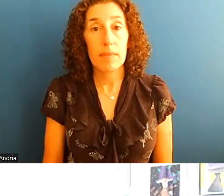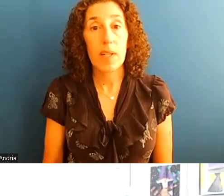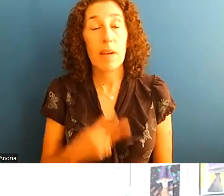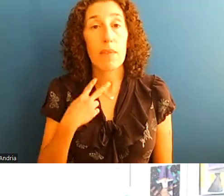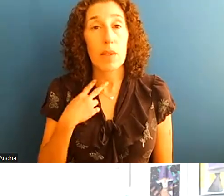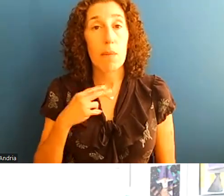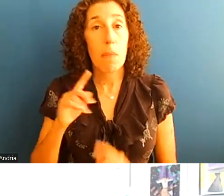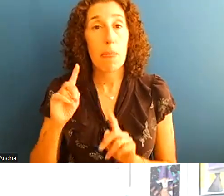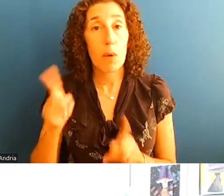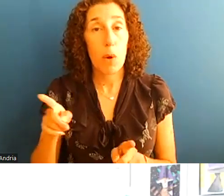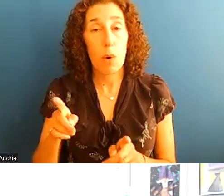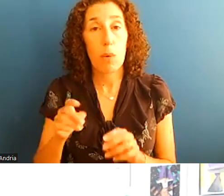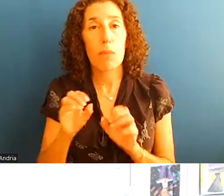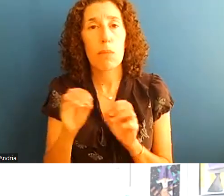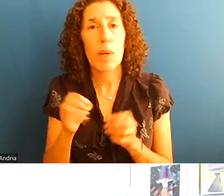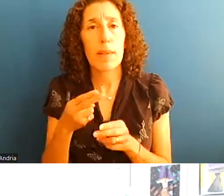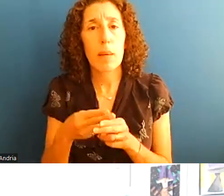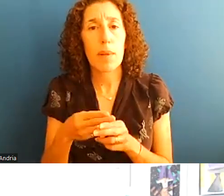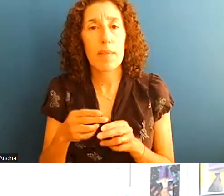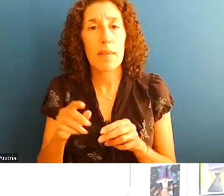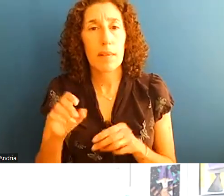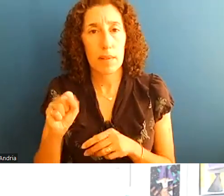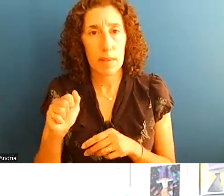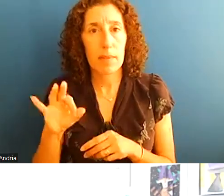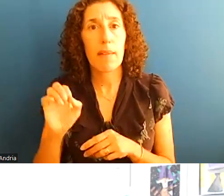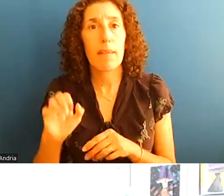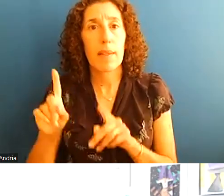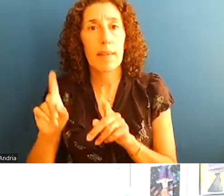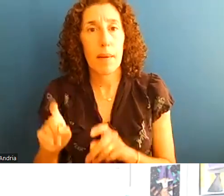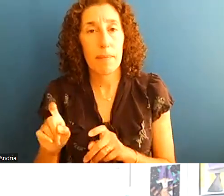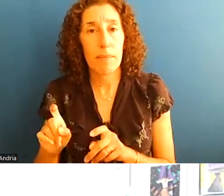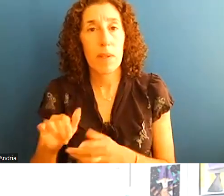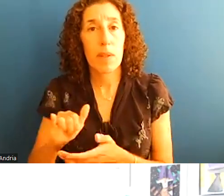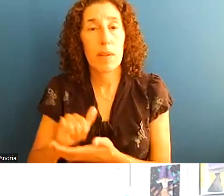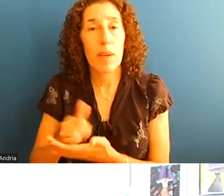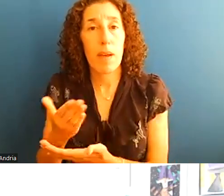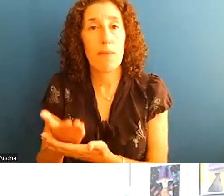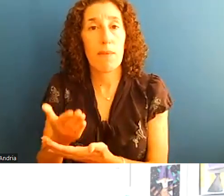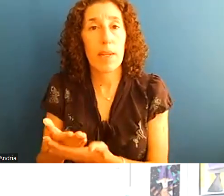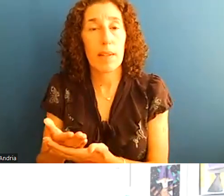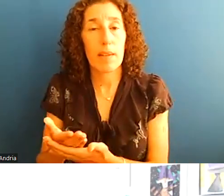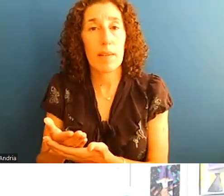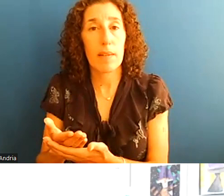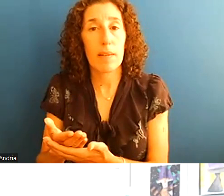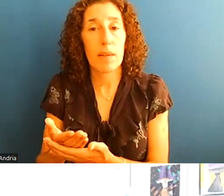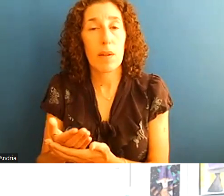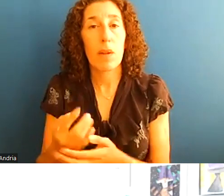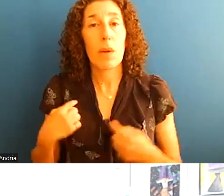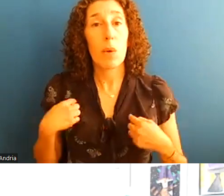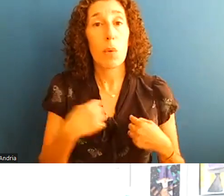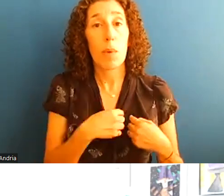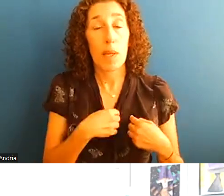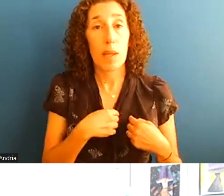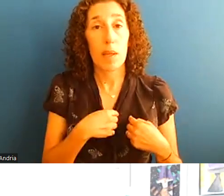obviously that evidence, at least for our jurisdiction, we collect that evidence from the hospital. There's